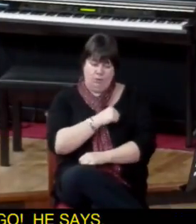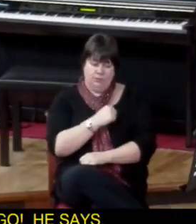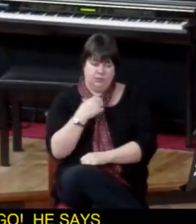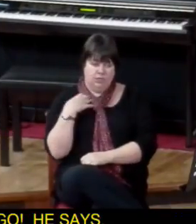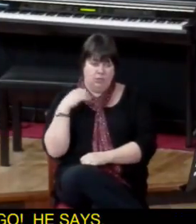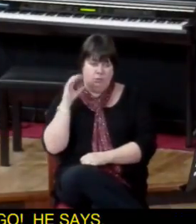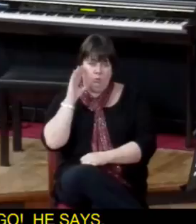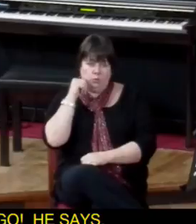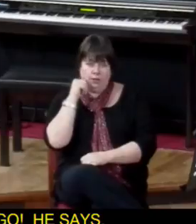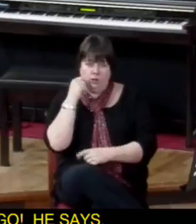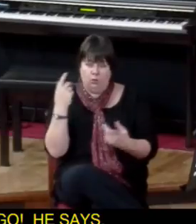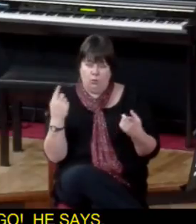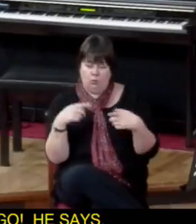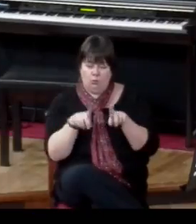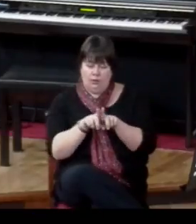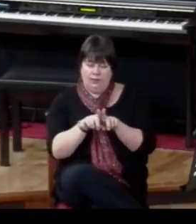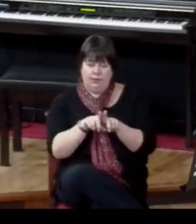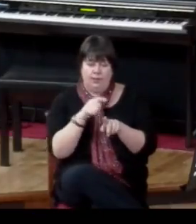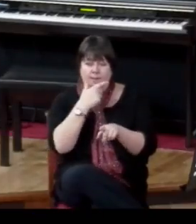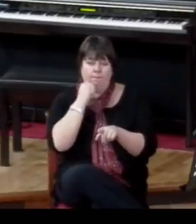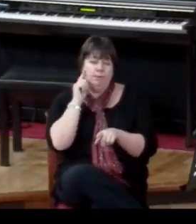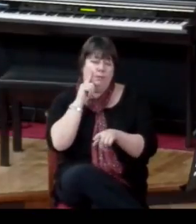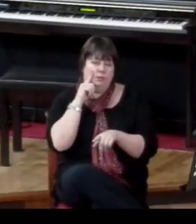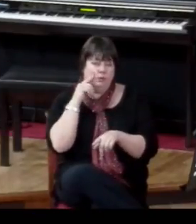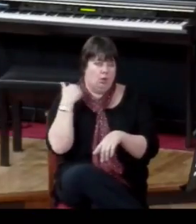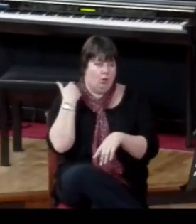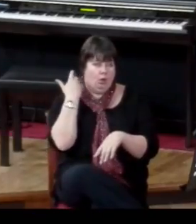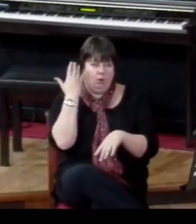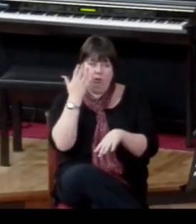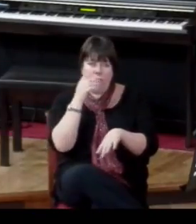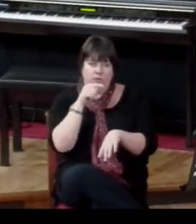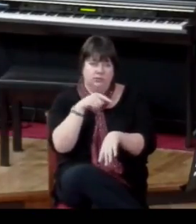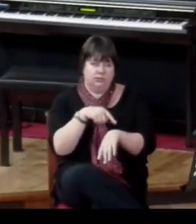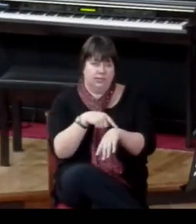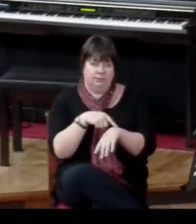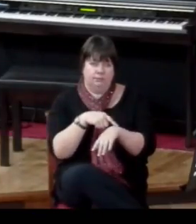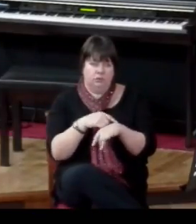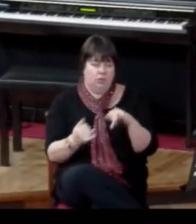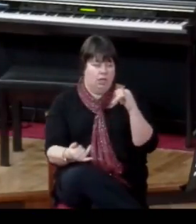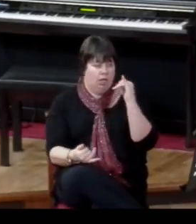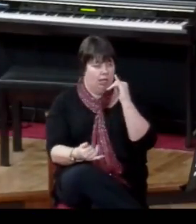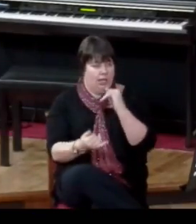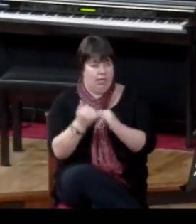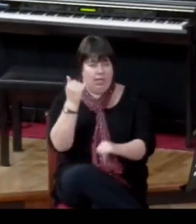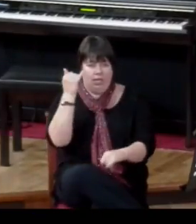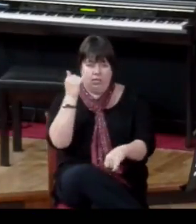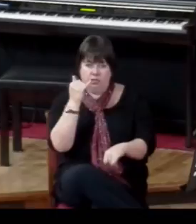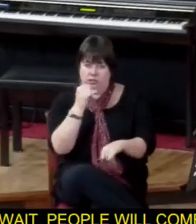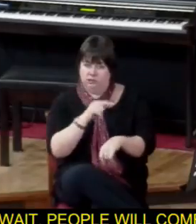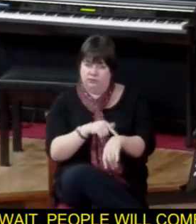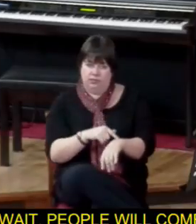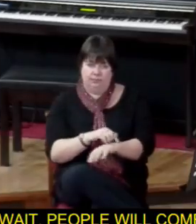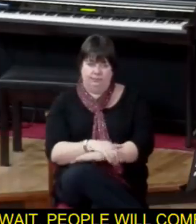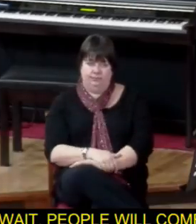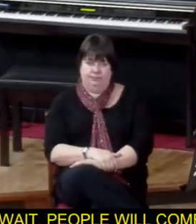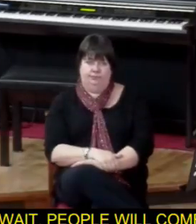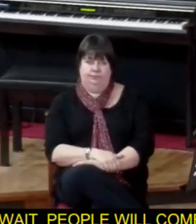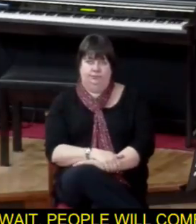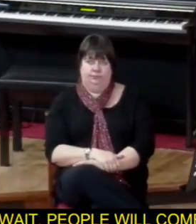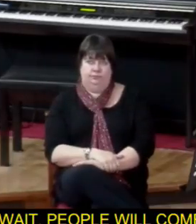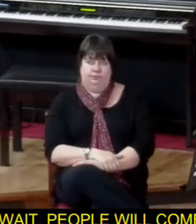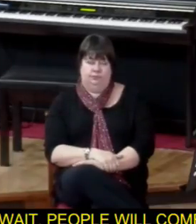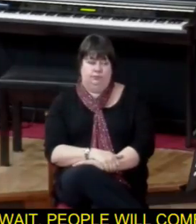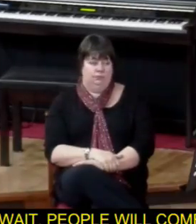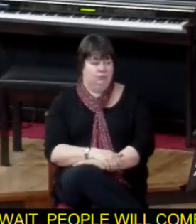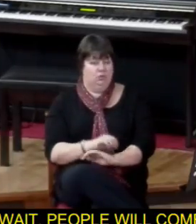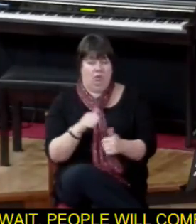with his people always to the very end of the age.